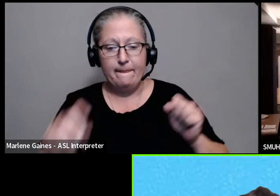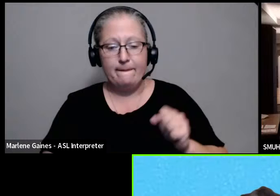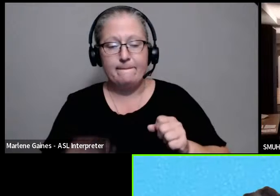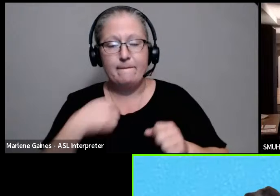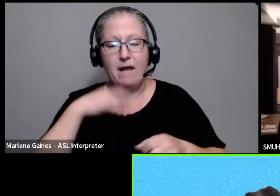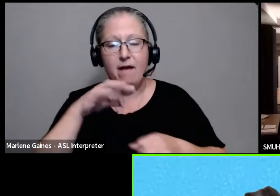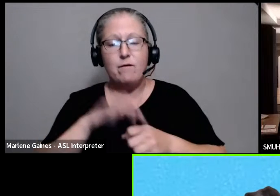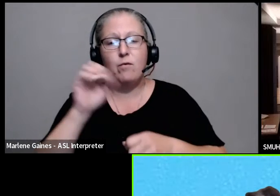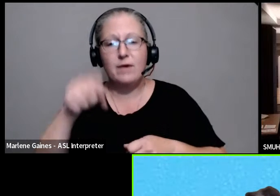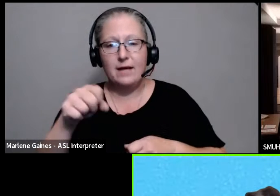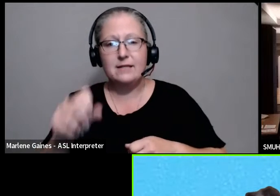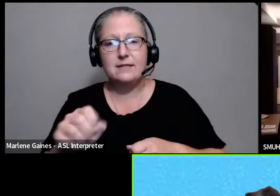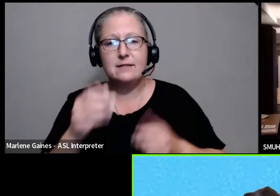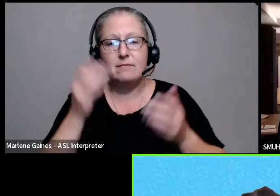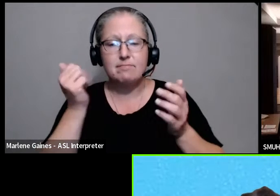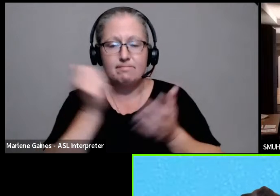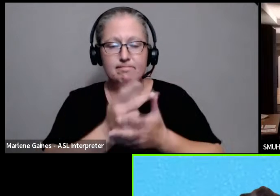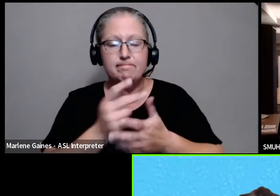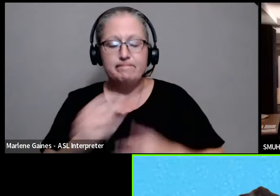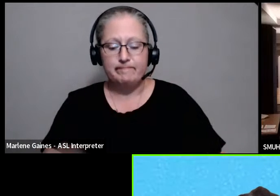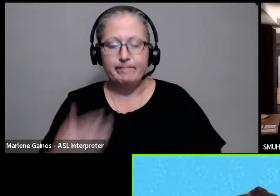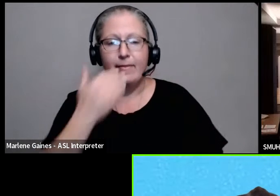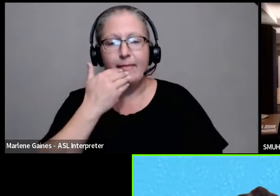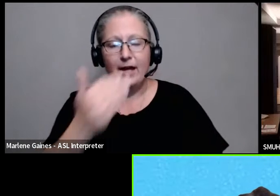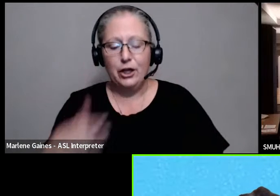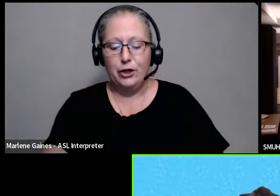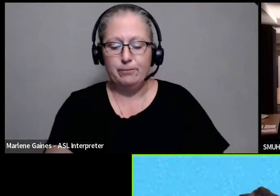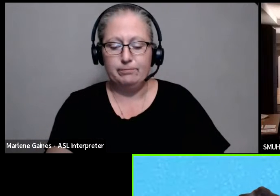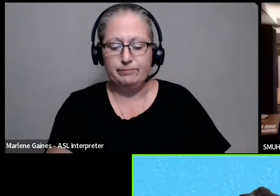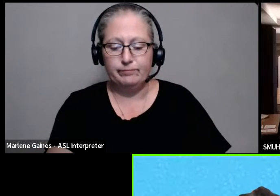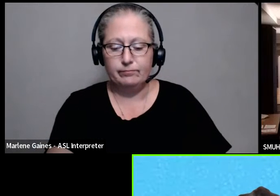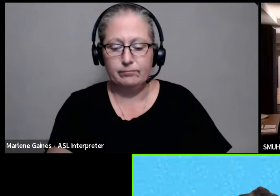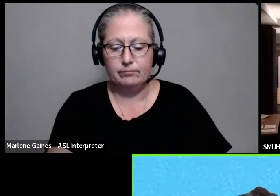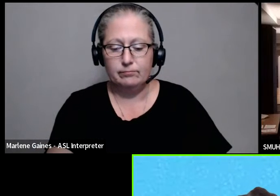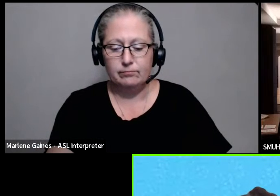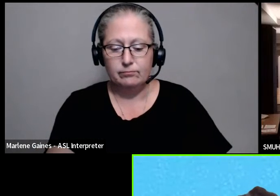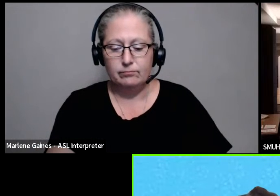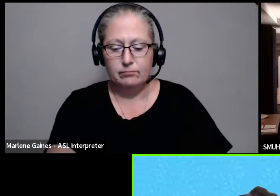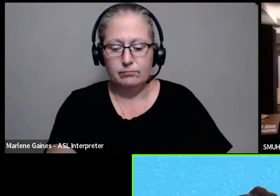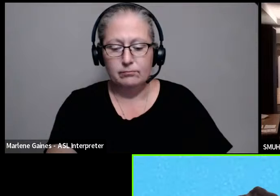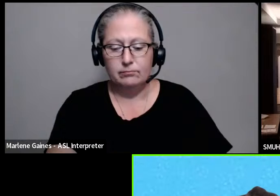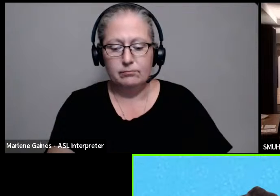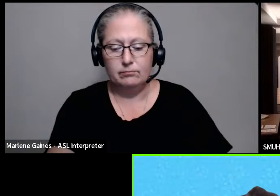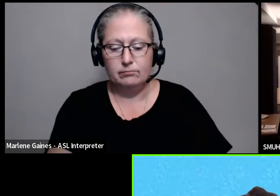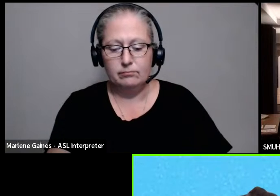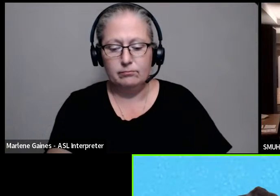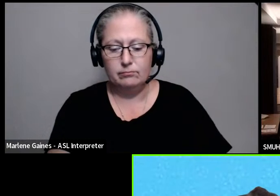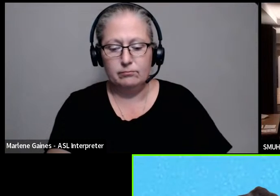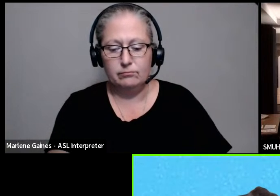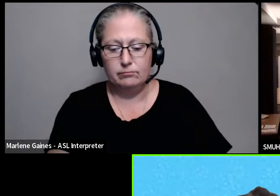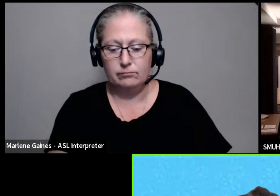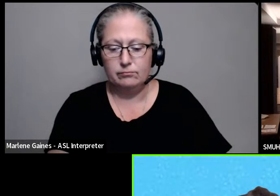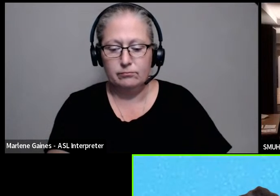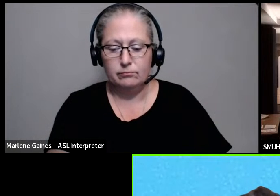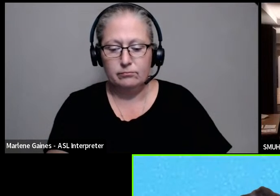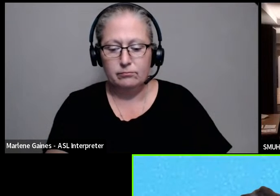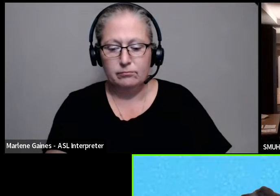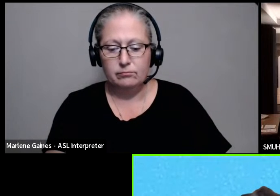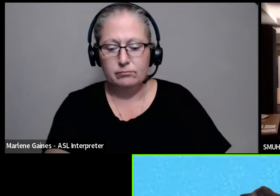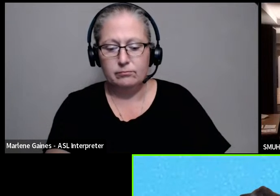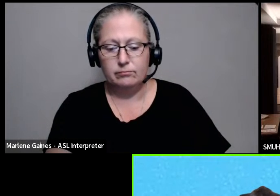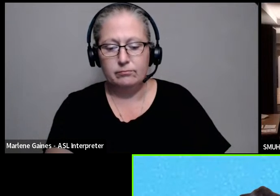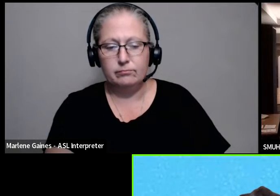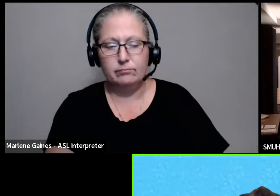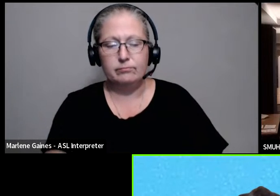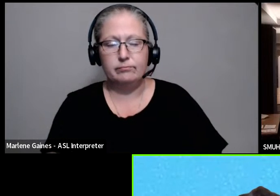I vote aye. Motion passes. Thank you. Okay, second, approval of response to the grand jury report.